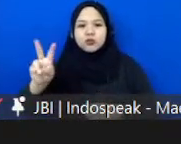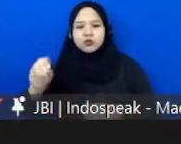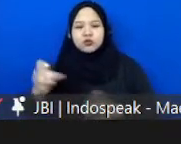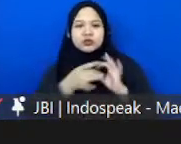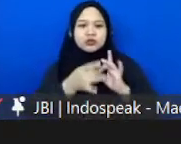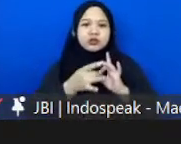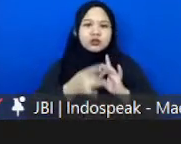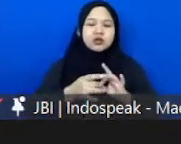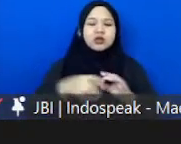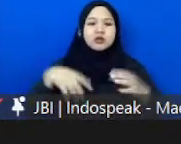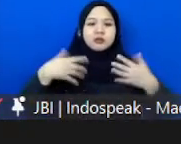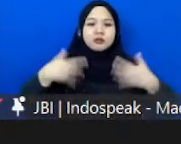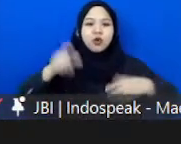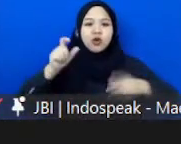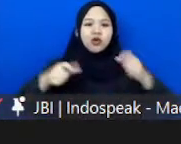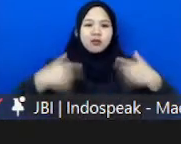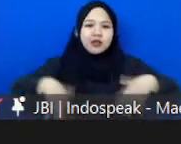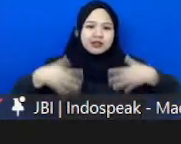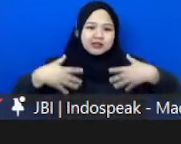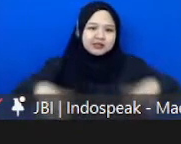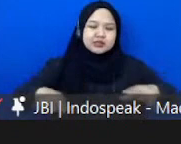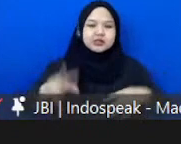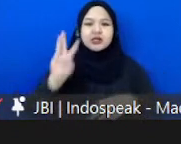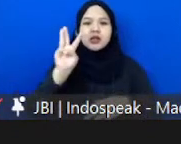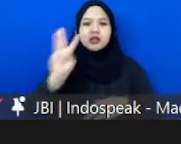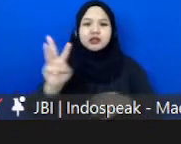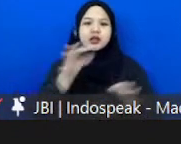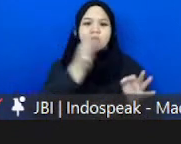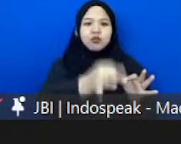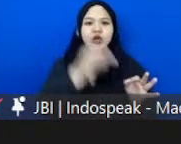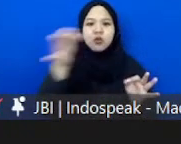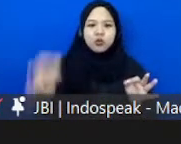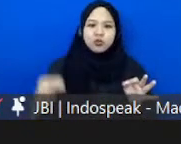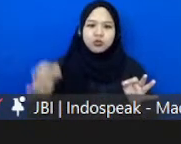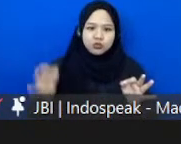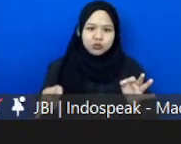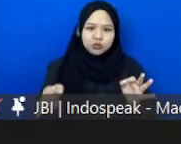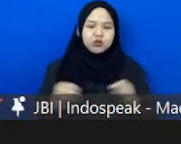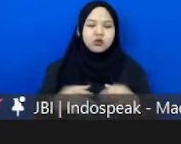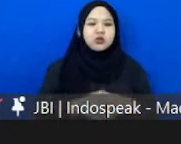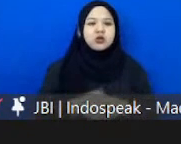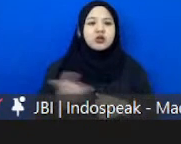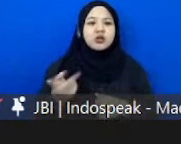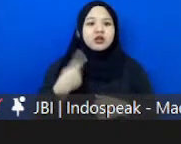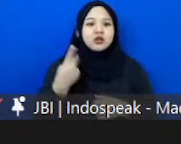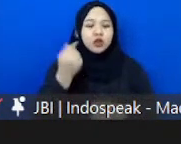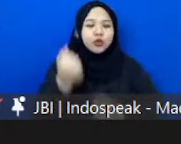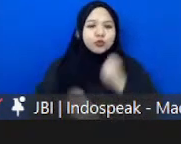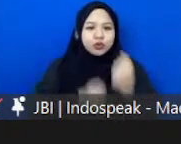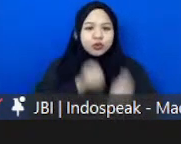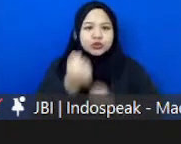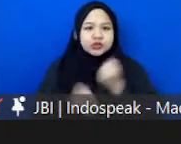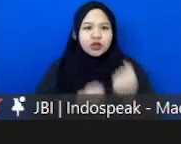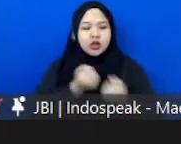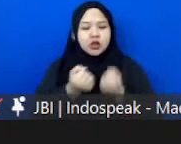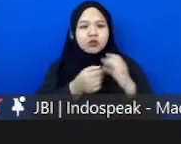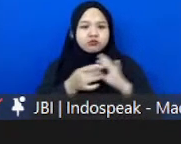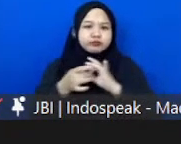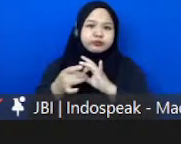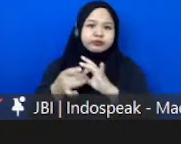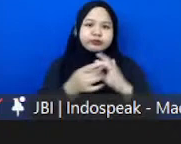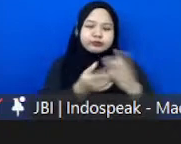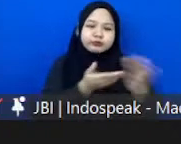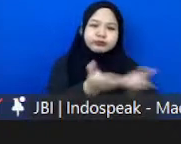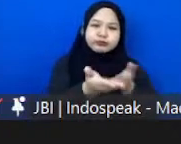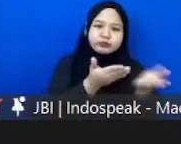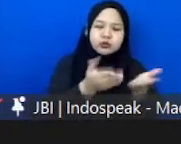3 islands. Slide. We encountered various attempts at integration and collaboration in providing care to people